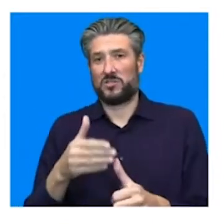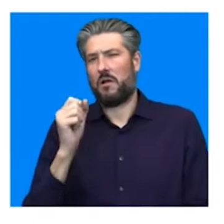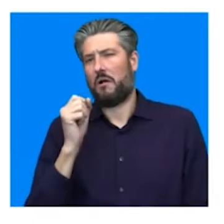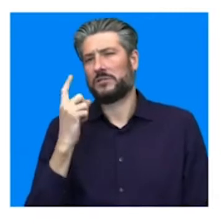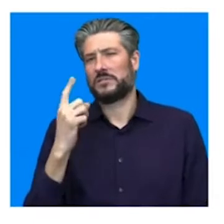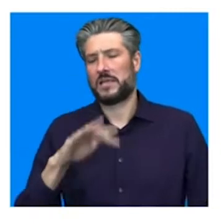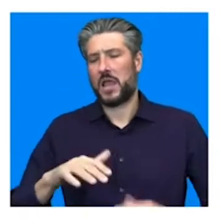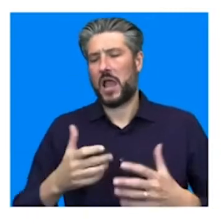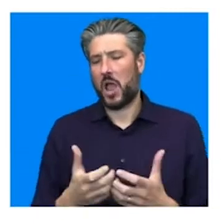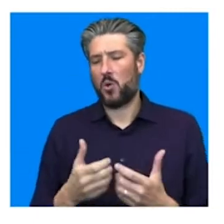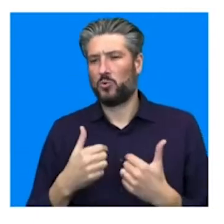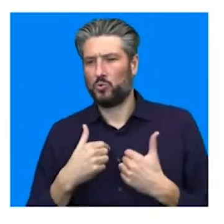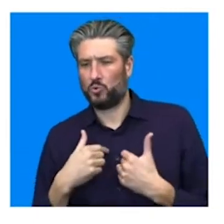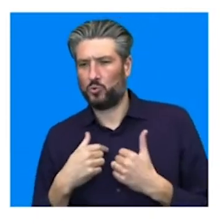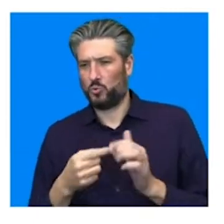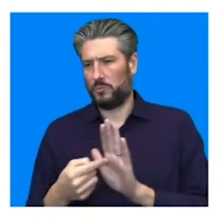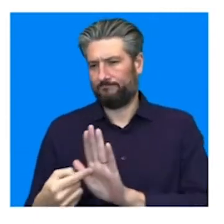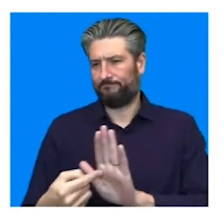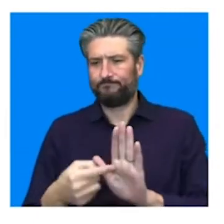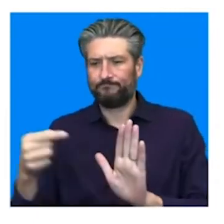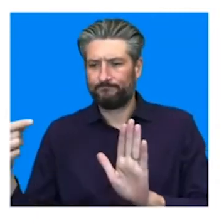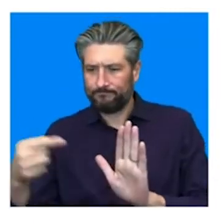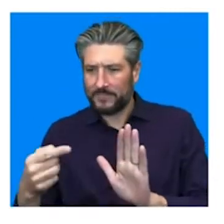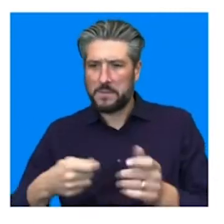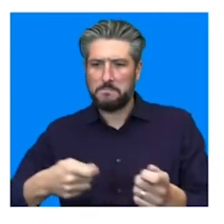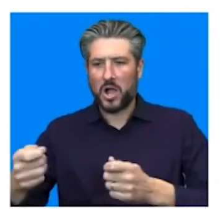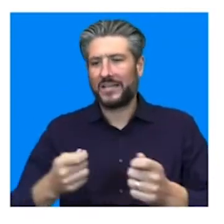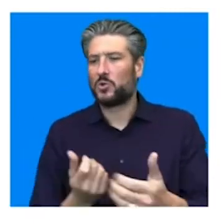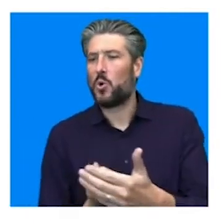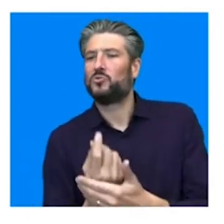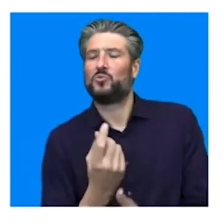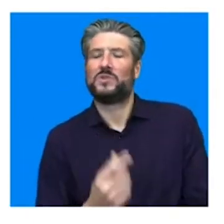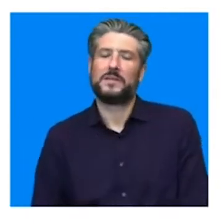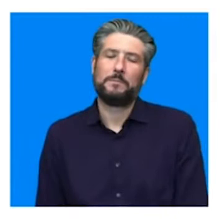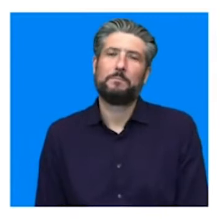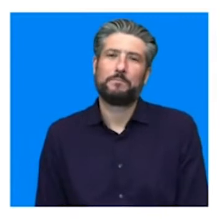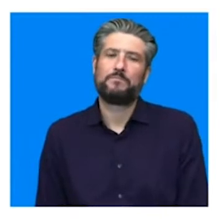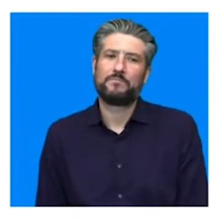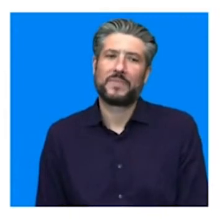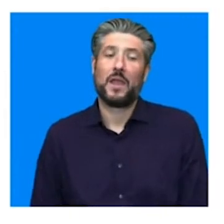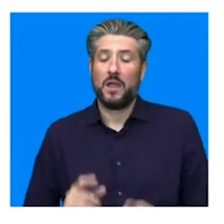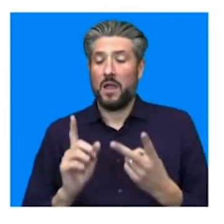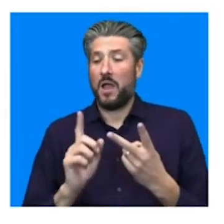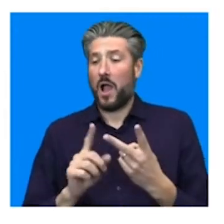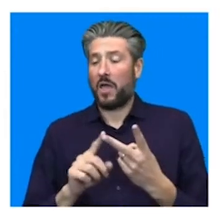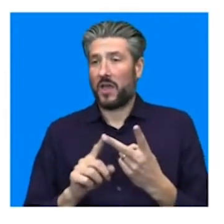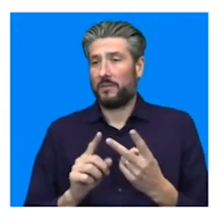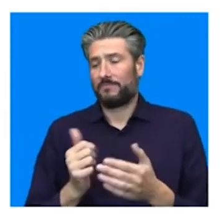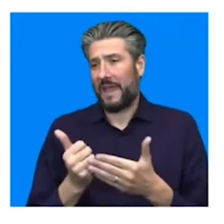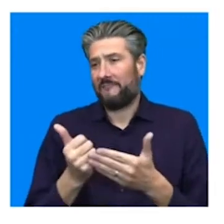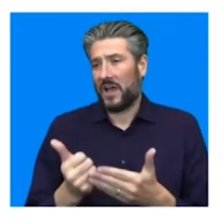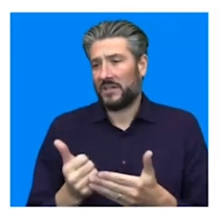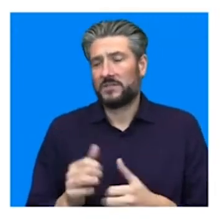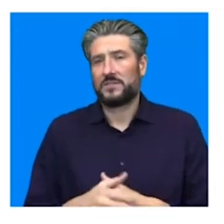this as a great market opportunity. I'll say the second one is staying really true